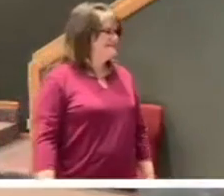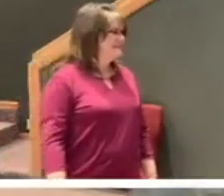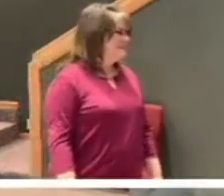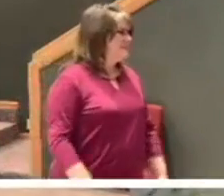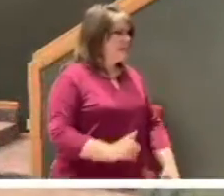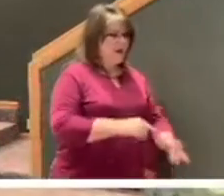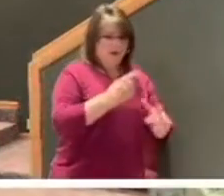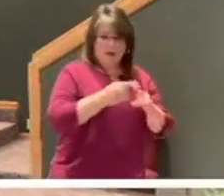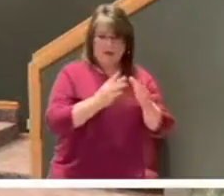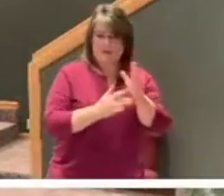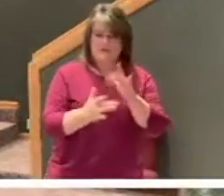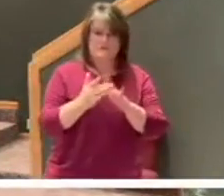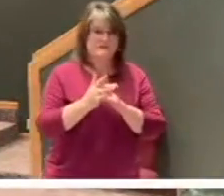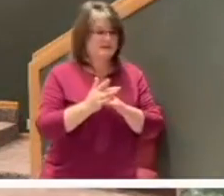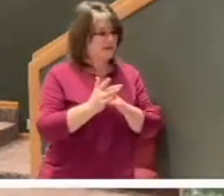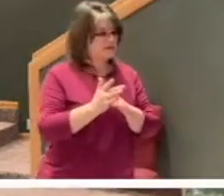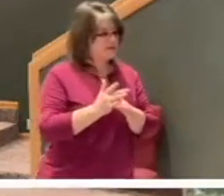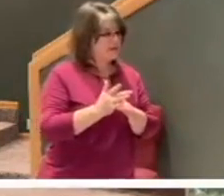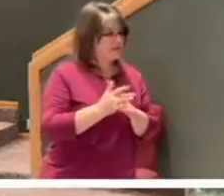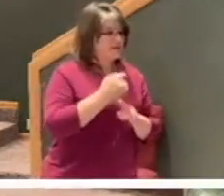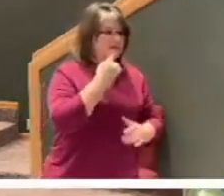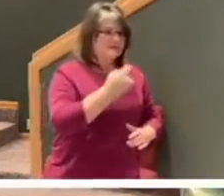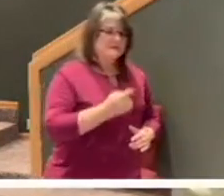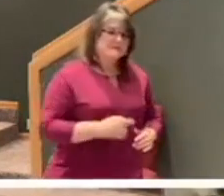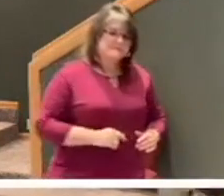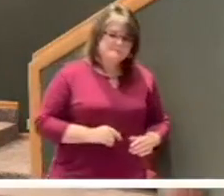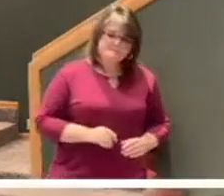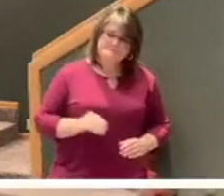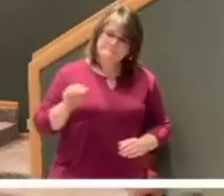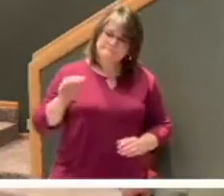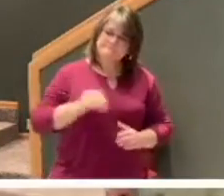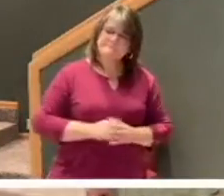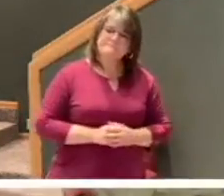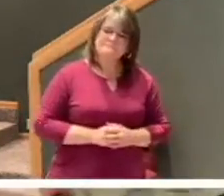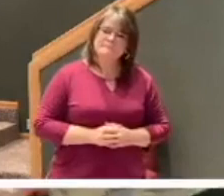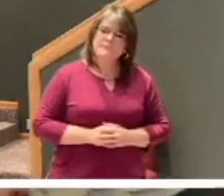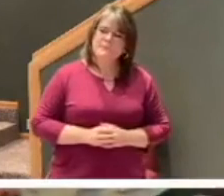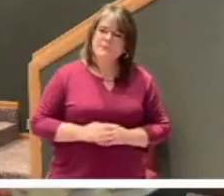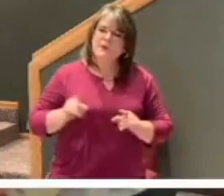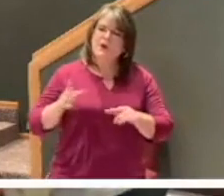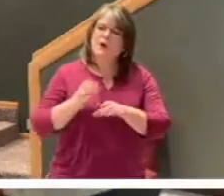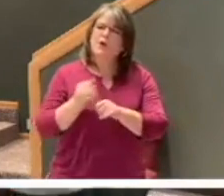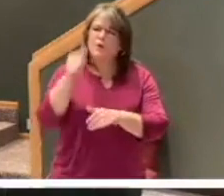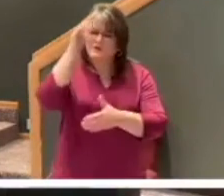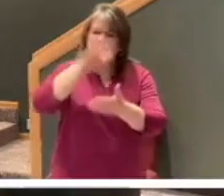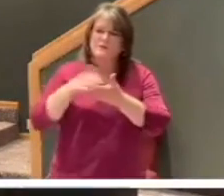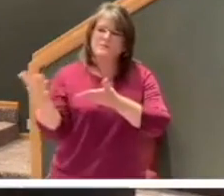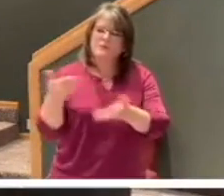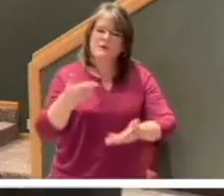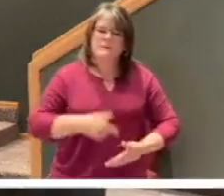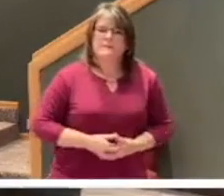And then Jesus says, well, hey, go get your husband and bring him here.